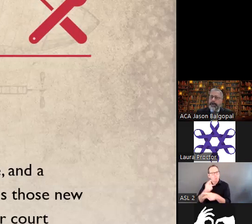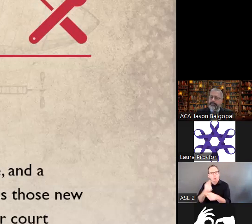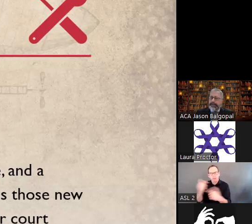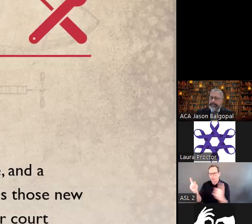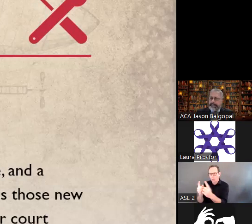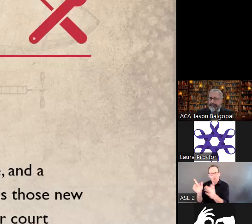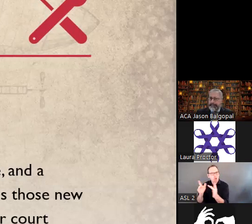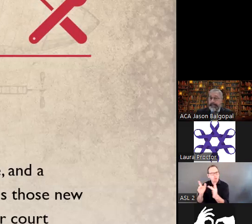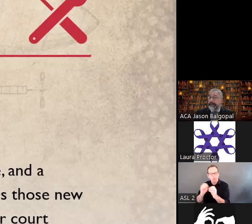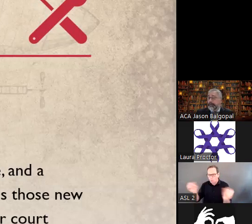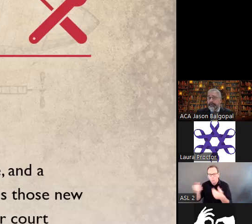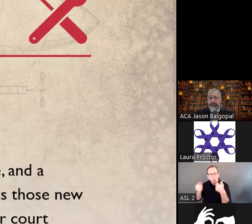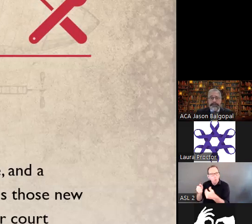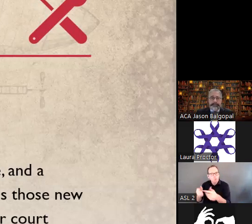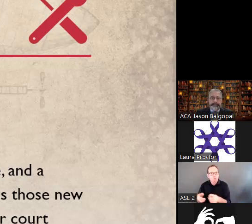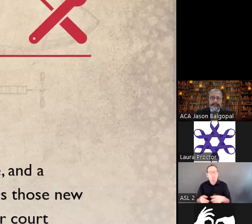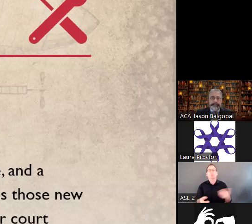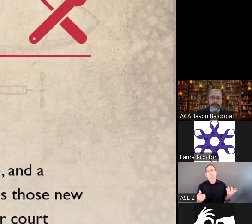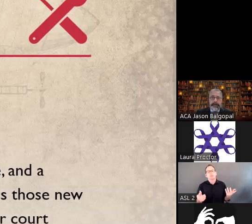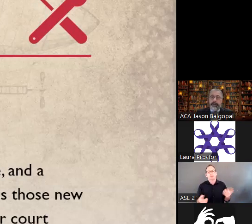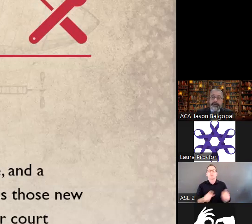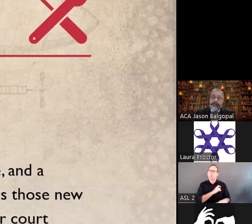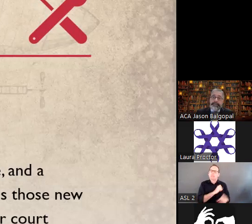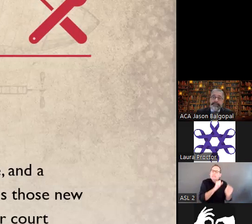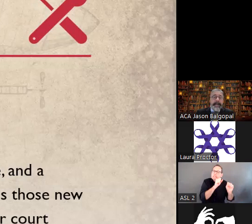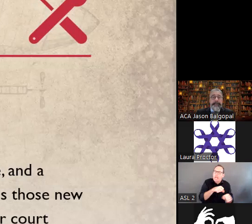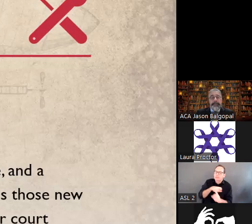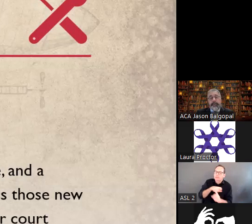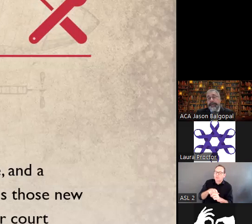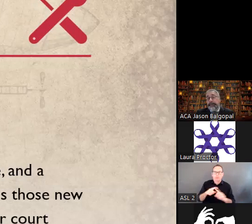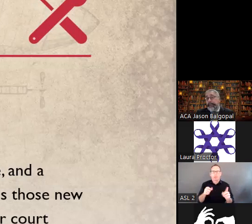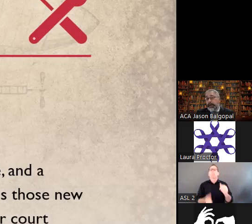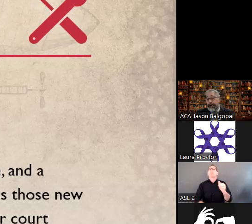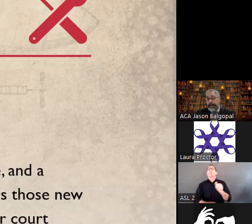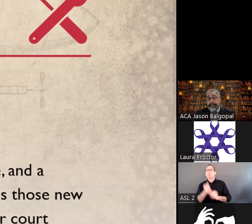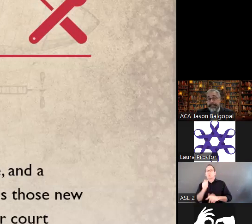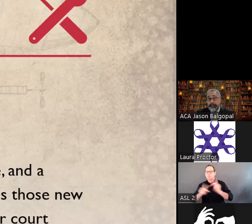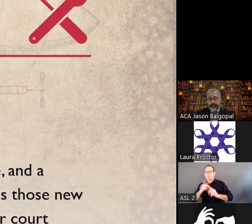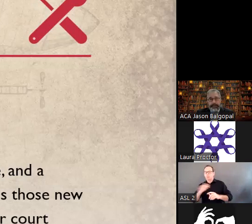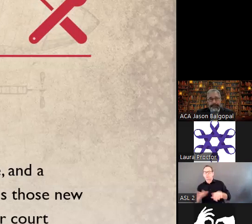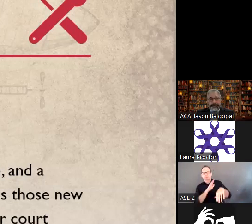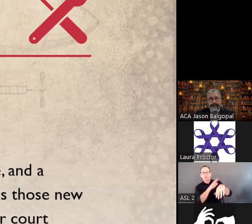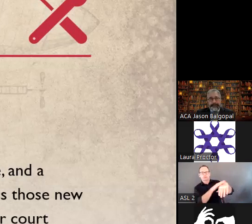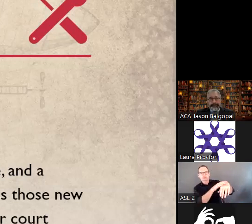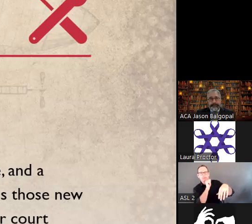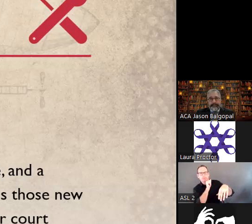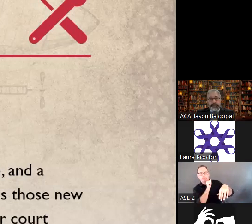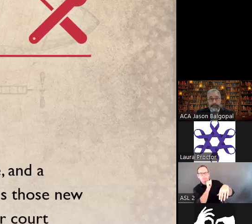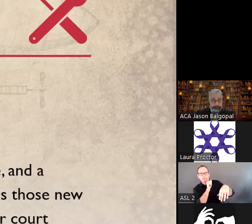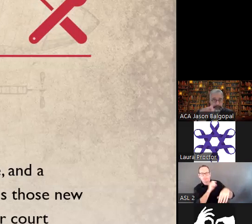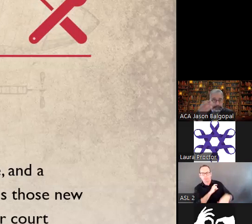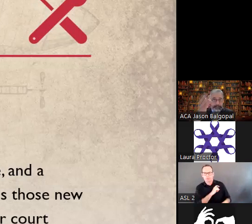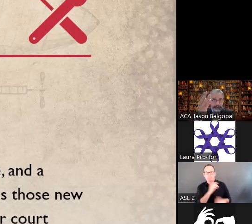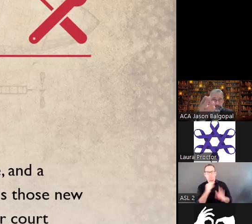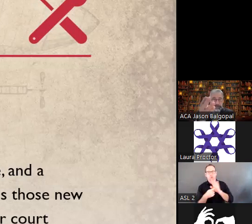But a lot of offenses happen behind closed doors. A lot of offenses happen when the police aren't able to see what's happening. So